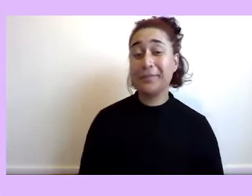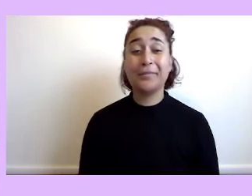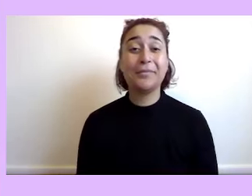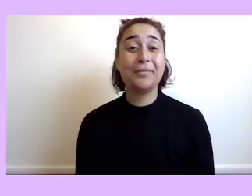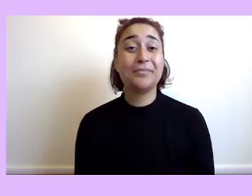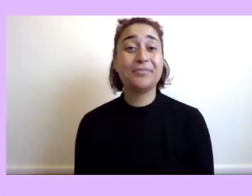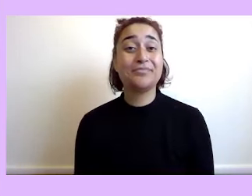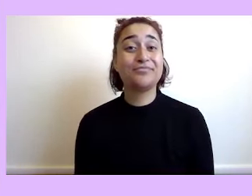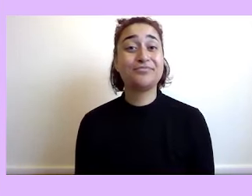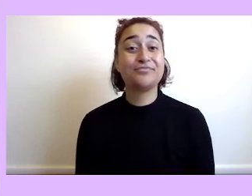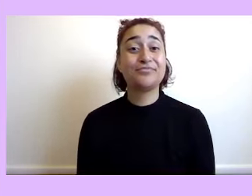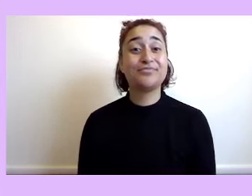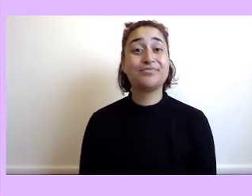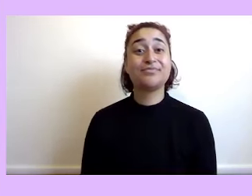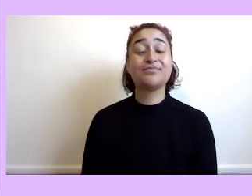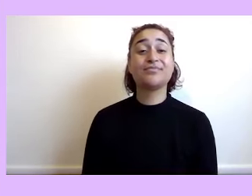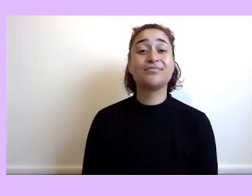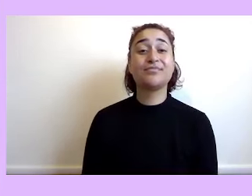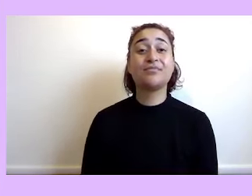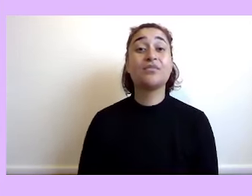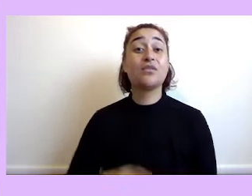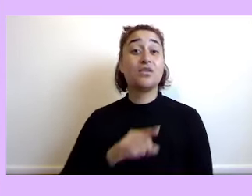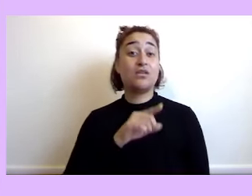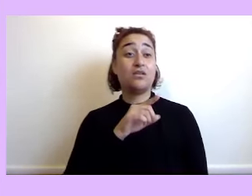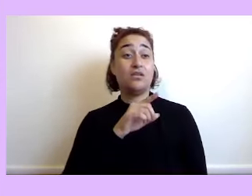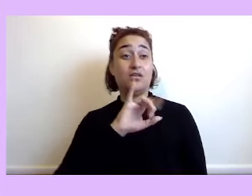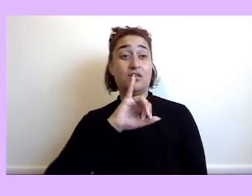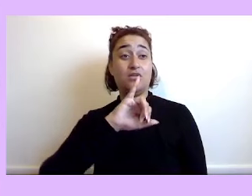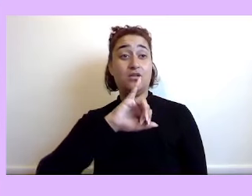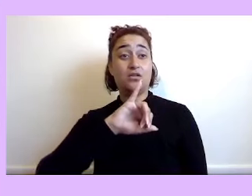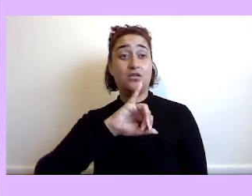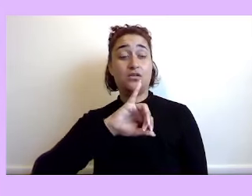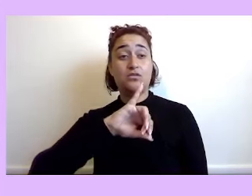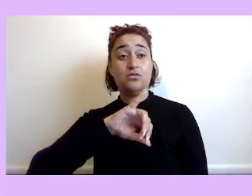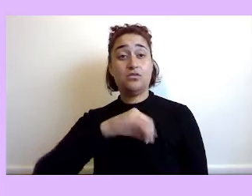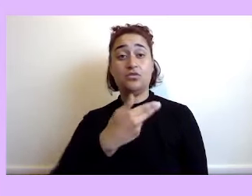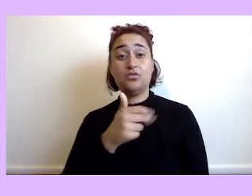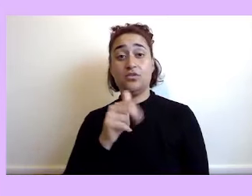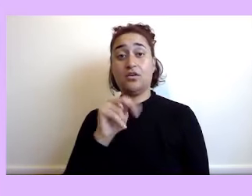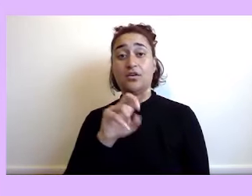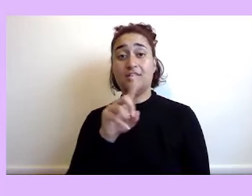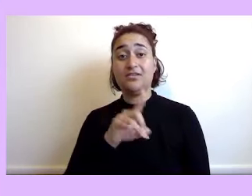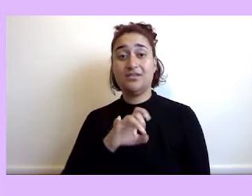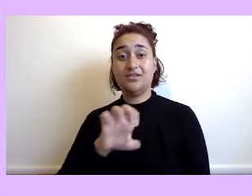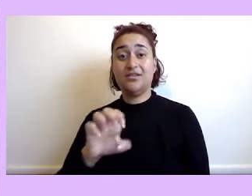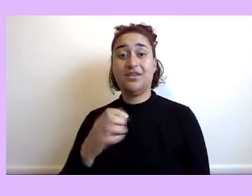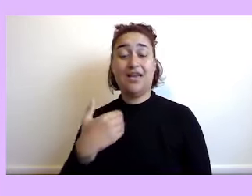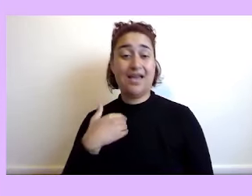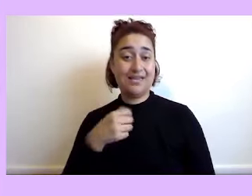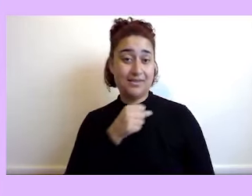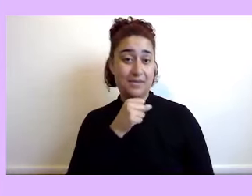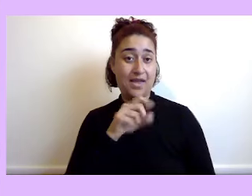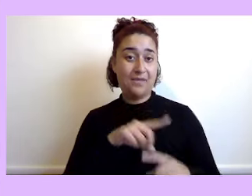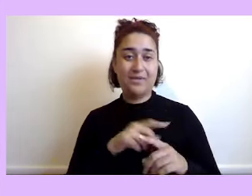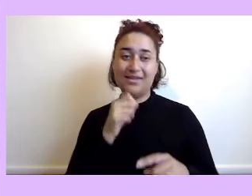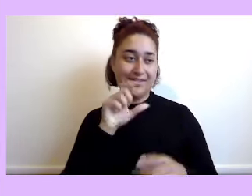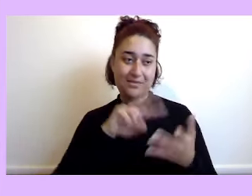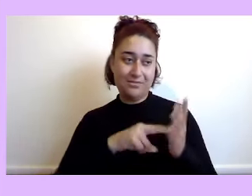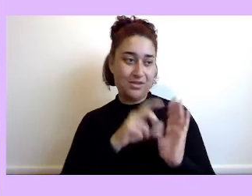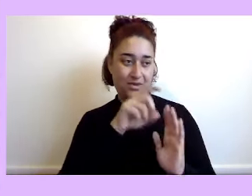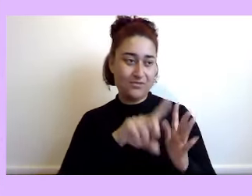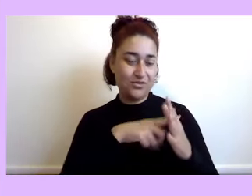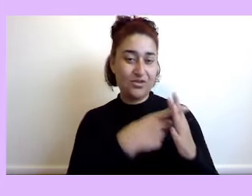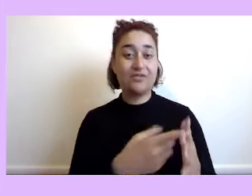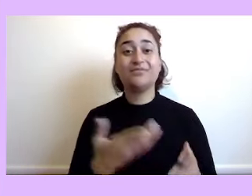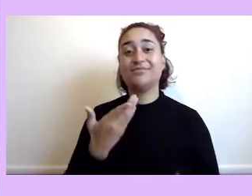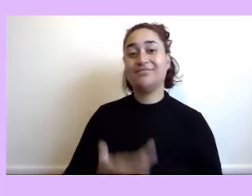And Jeronzi has the mic, but that doesn't mean you have to begin. You can pass the mic. I'll be in. I have the mic. Nice. My